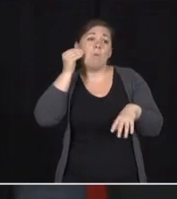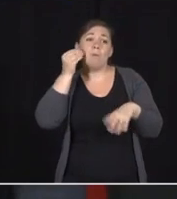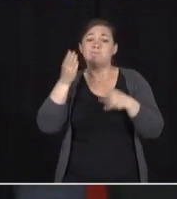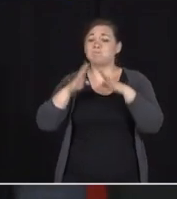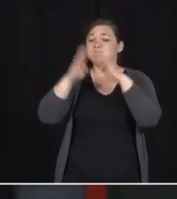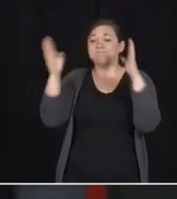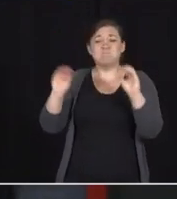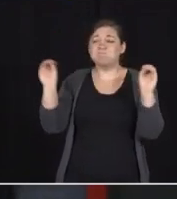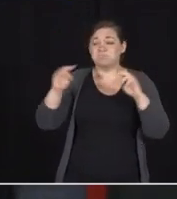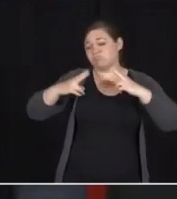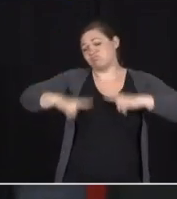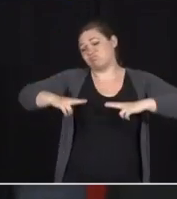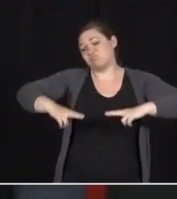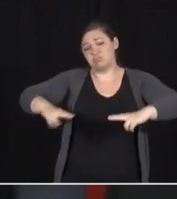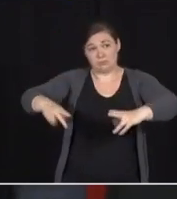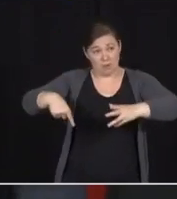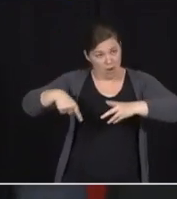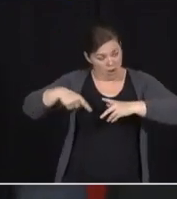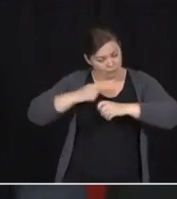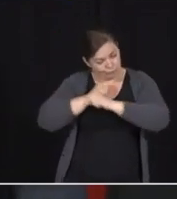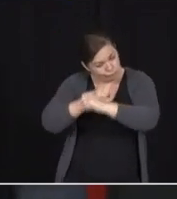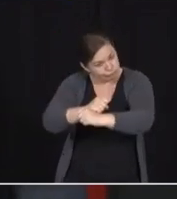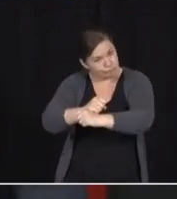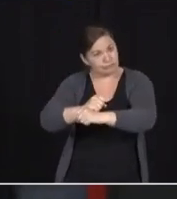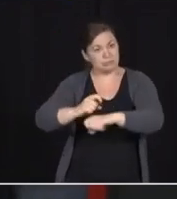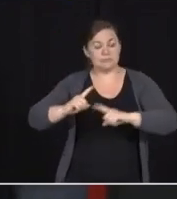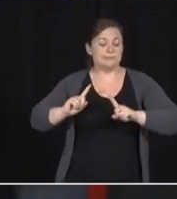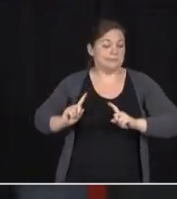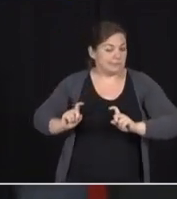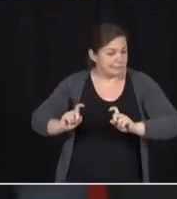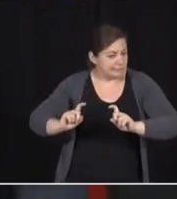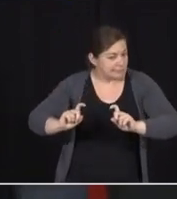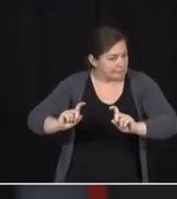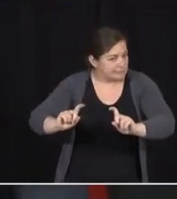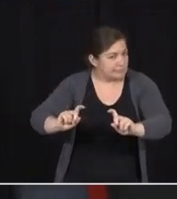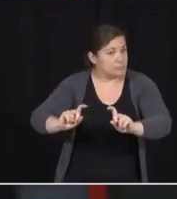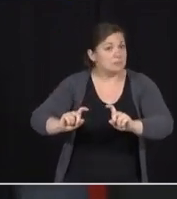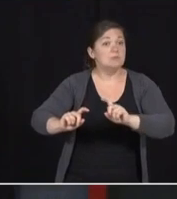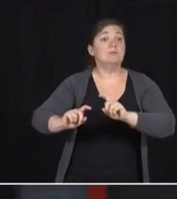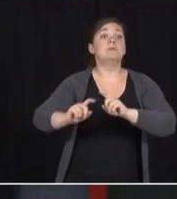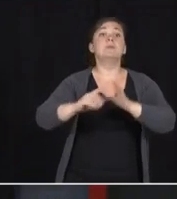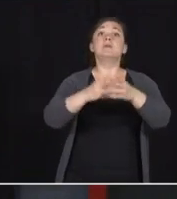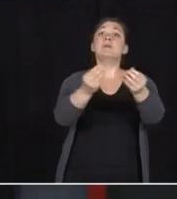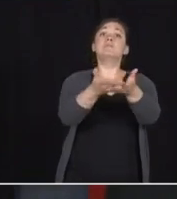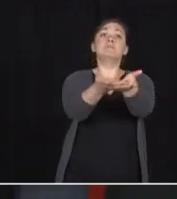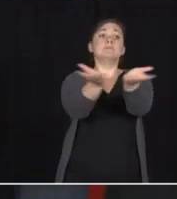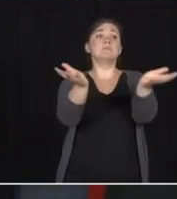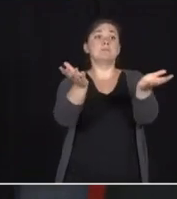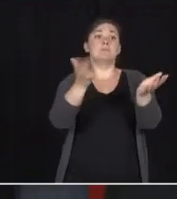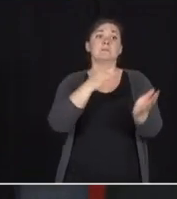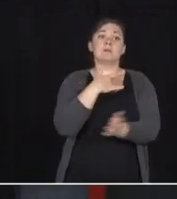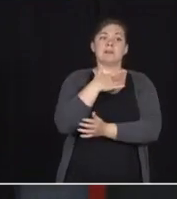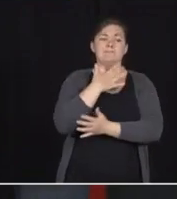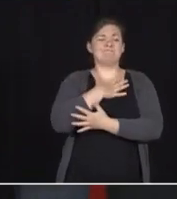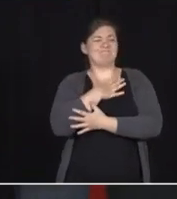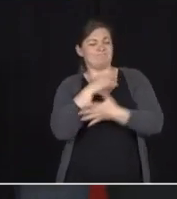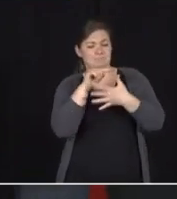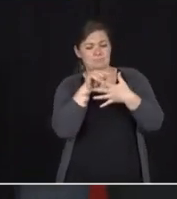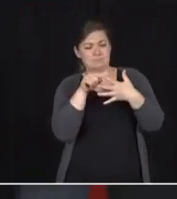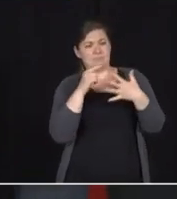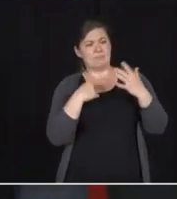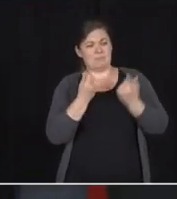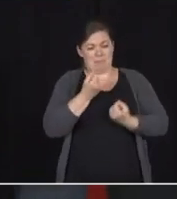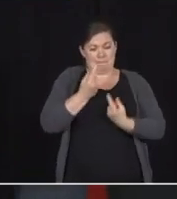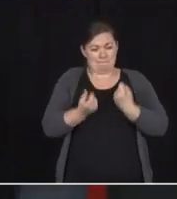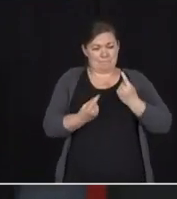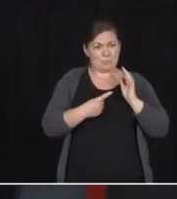have the testing done. And then, of course, for people that want to come to our assessment centres, if they have symptoms, if they're worried that they